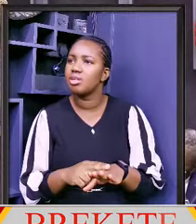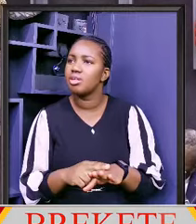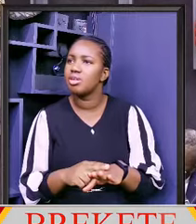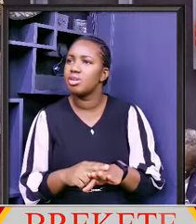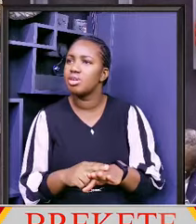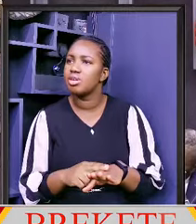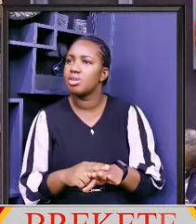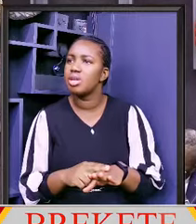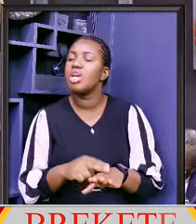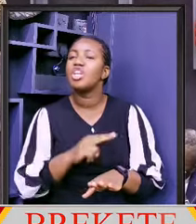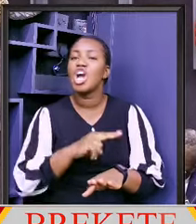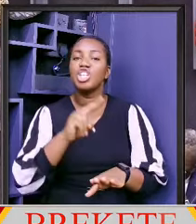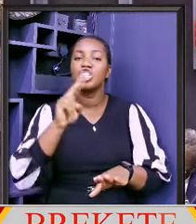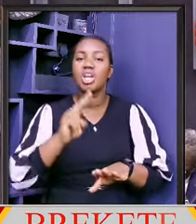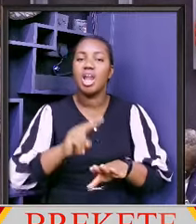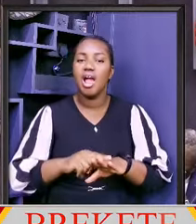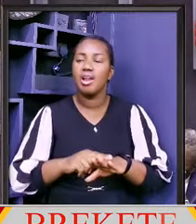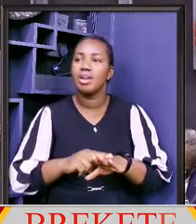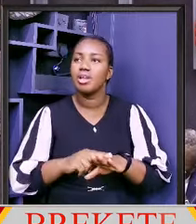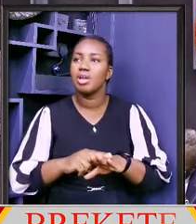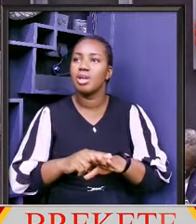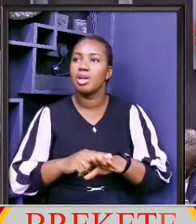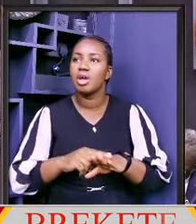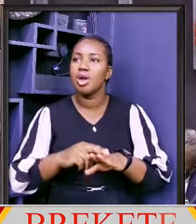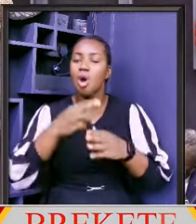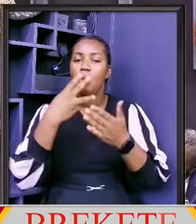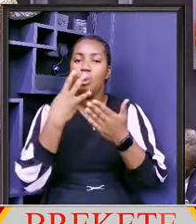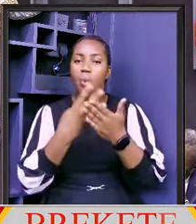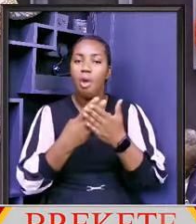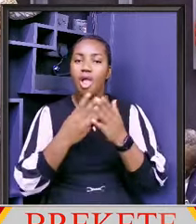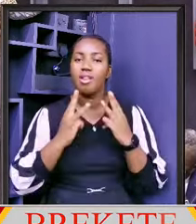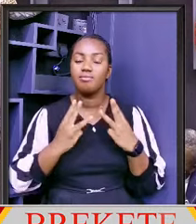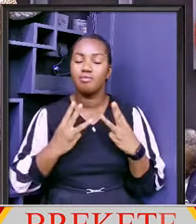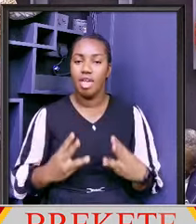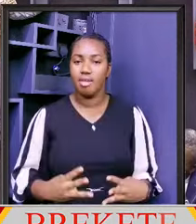National welfare? Yes, sir. From Kaduna? Yes, sir.